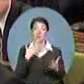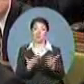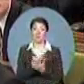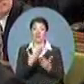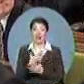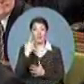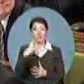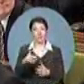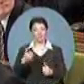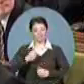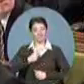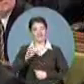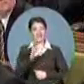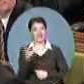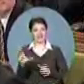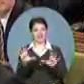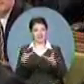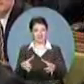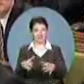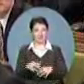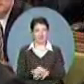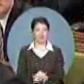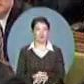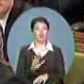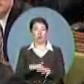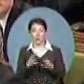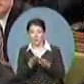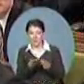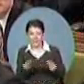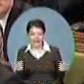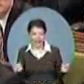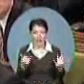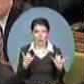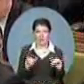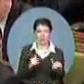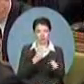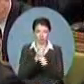of critical equipment for our troops. This arrangement is the first phase in